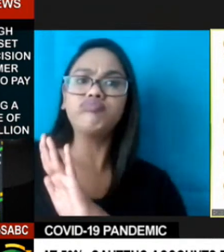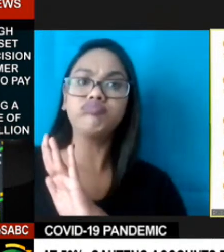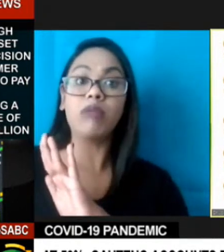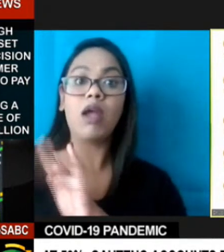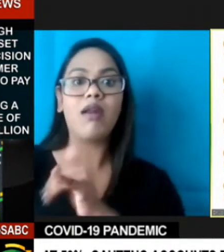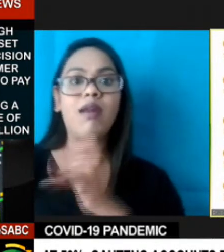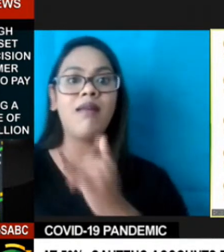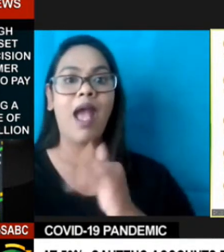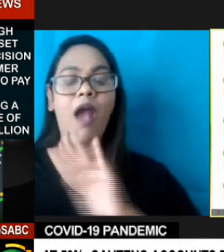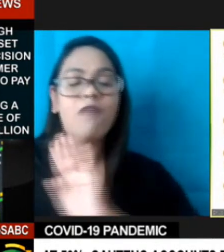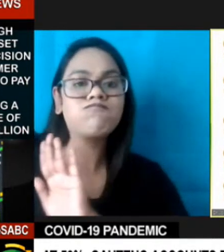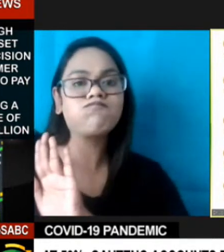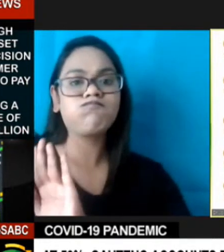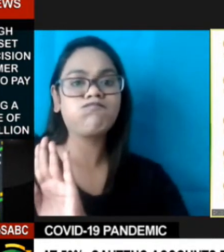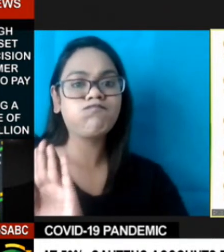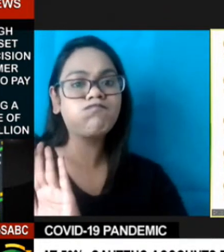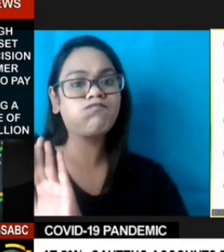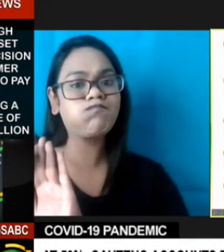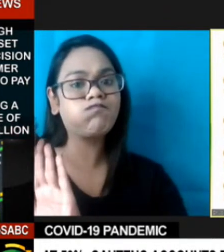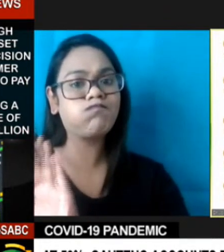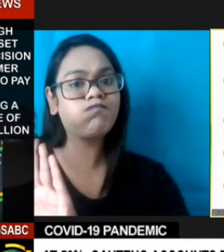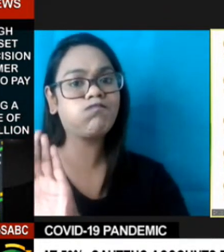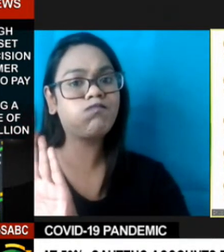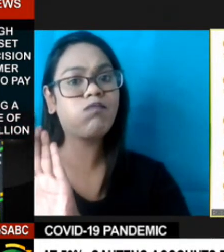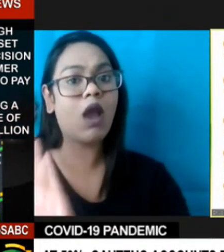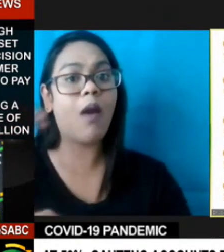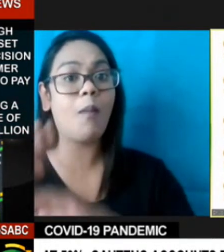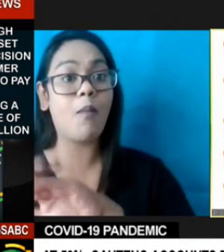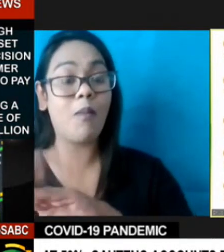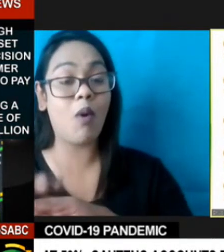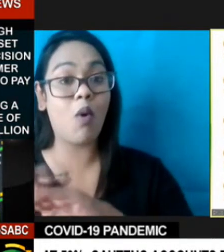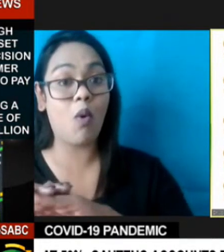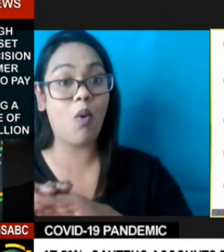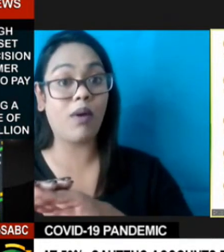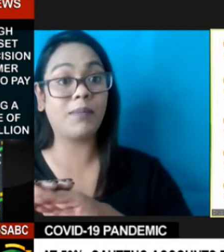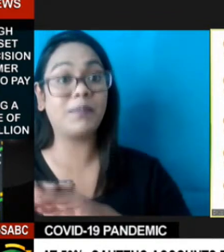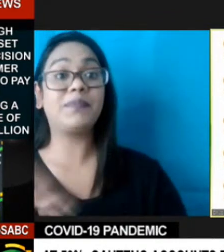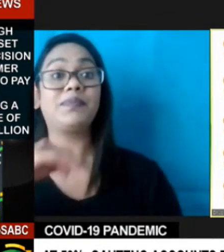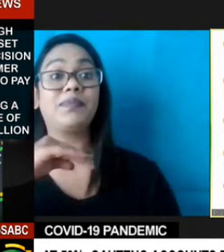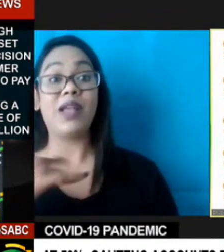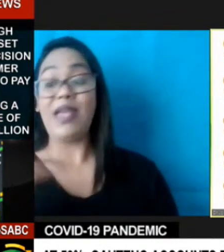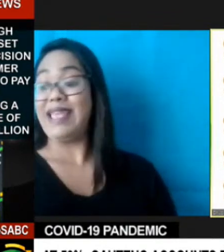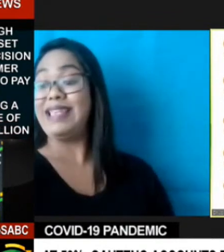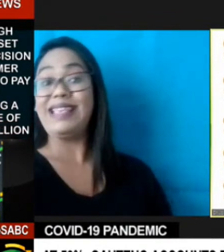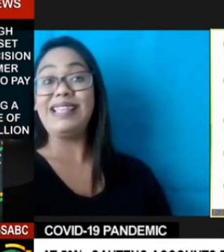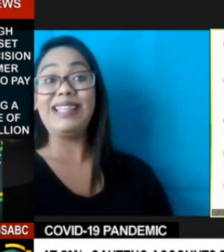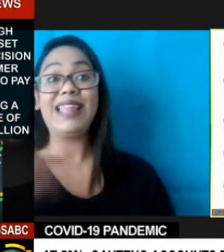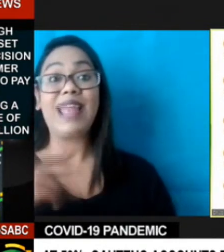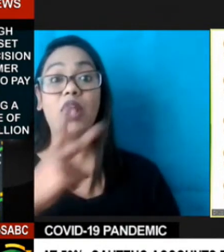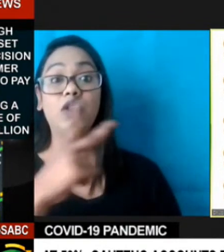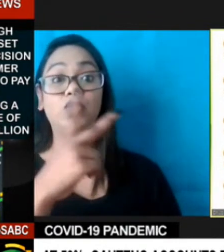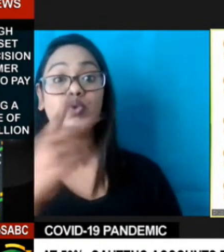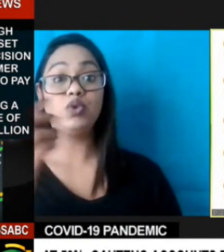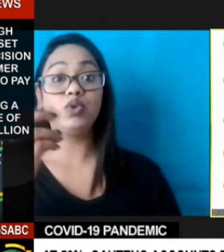increase nationwide. Active cases as of yesterday were standing just over